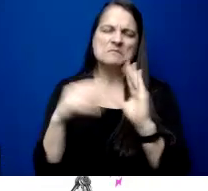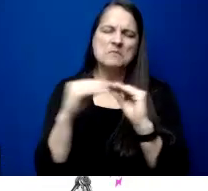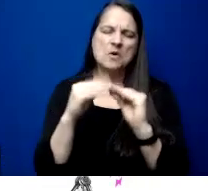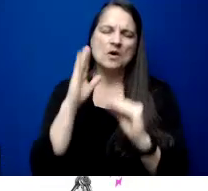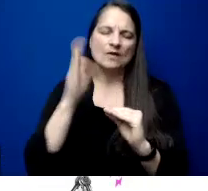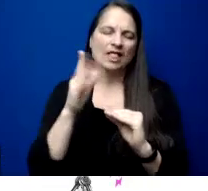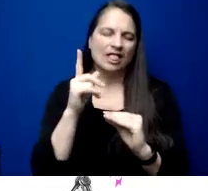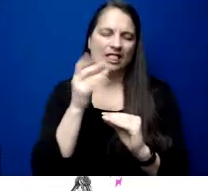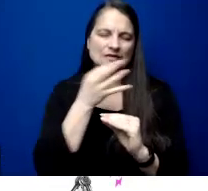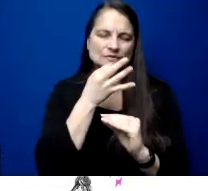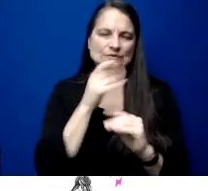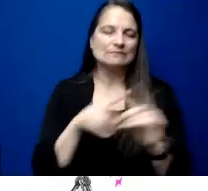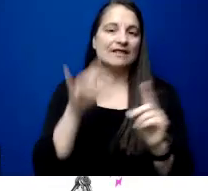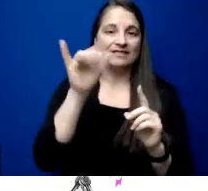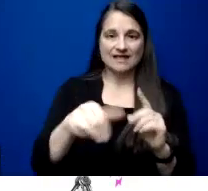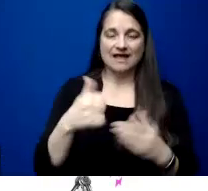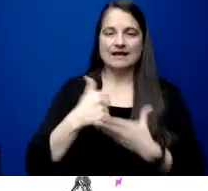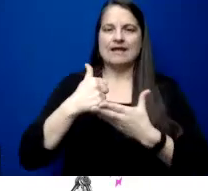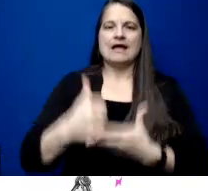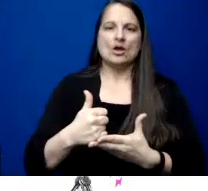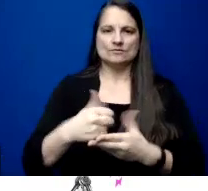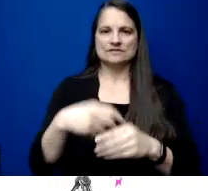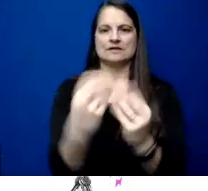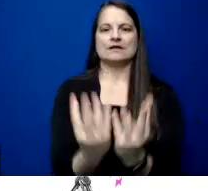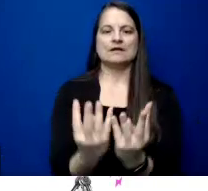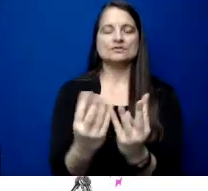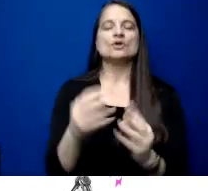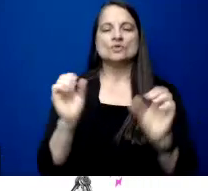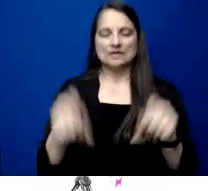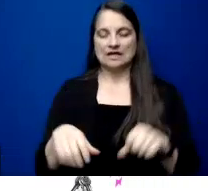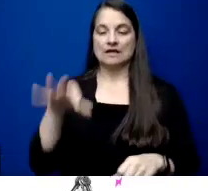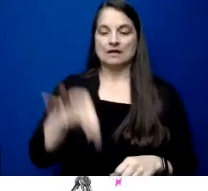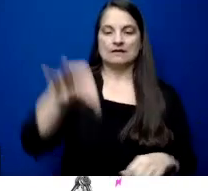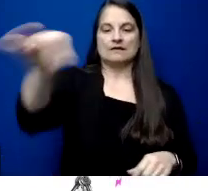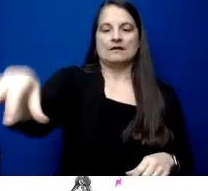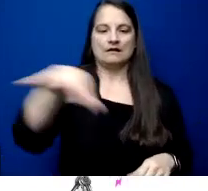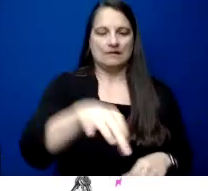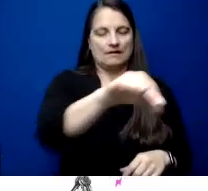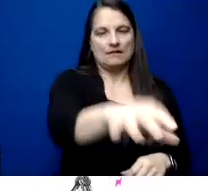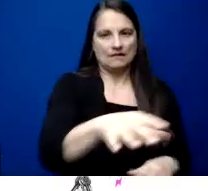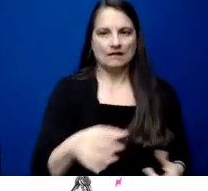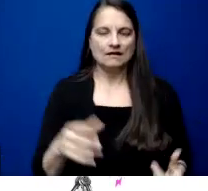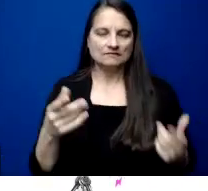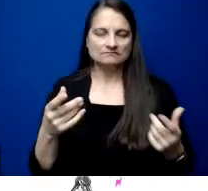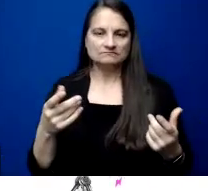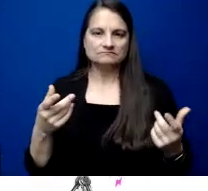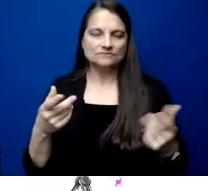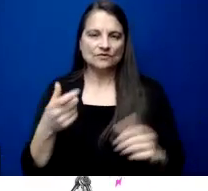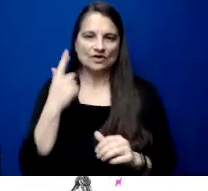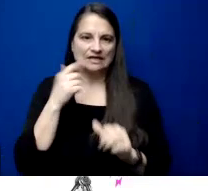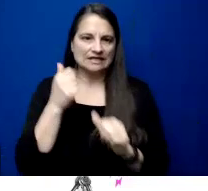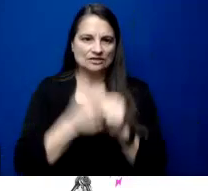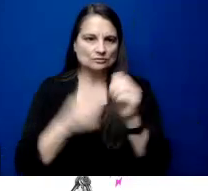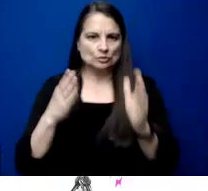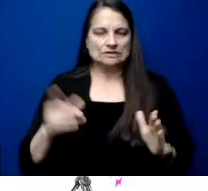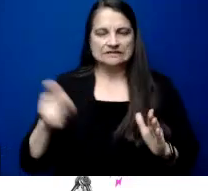bit, but that can help get cards in a position where they are reachable and accessible for each individual's needs